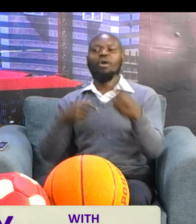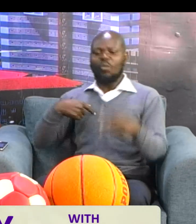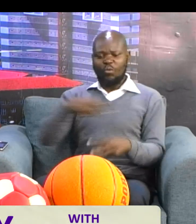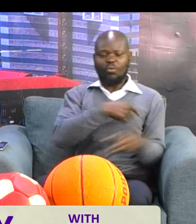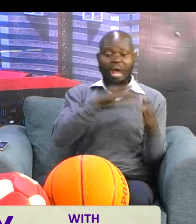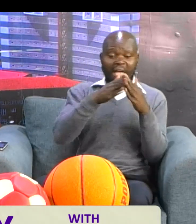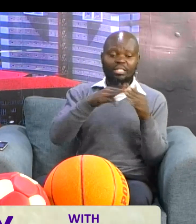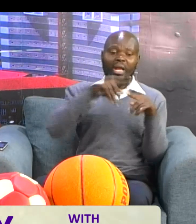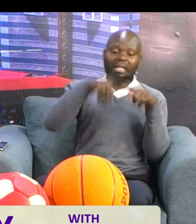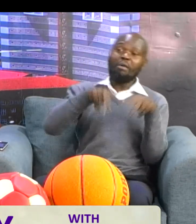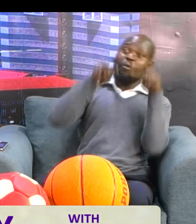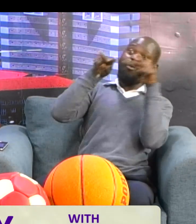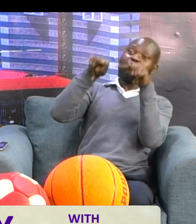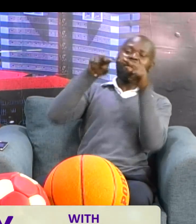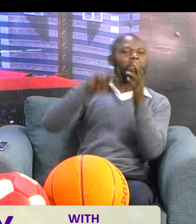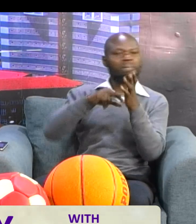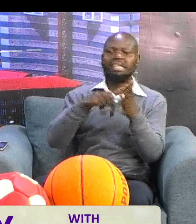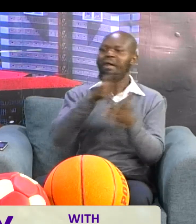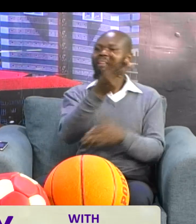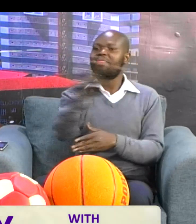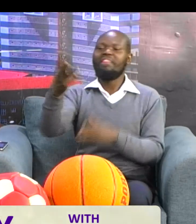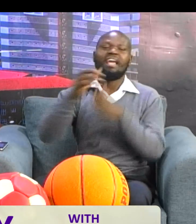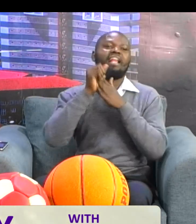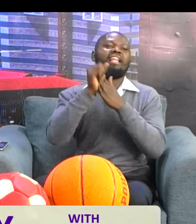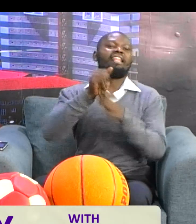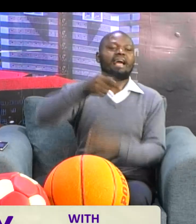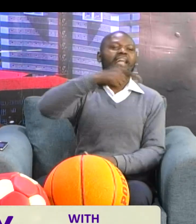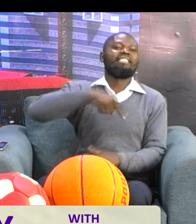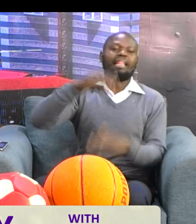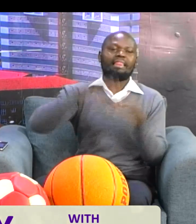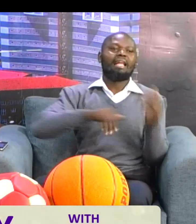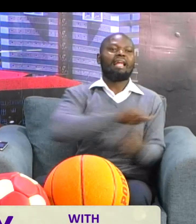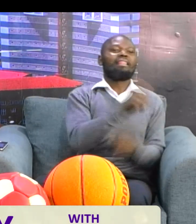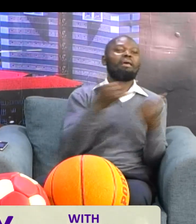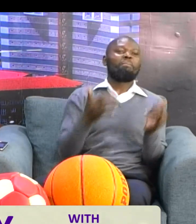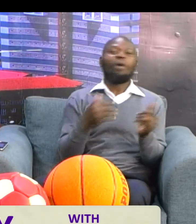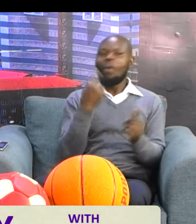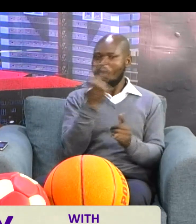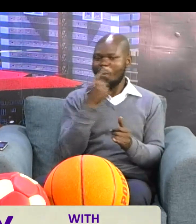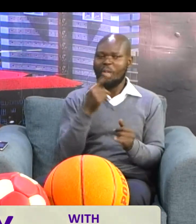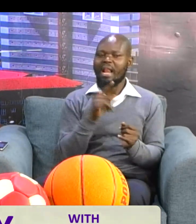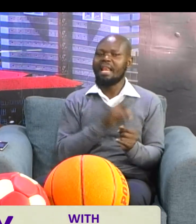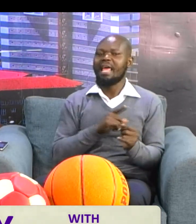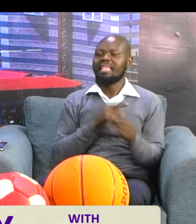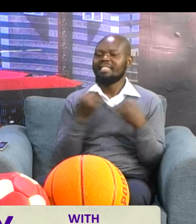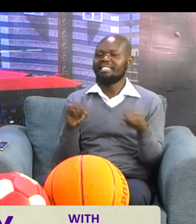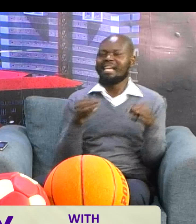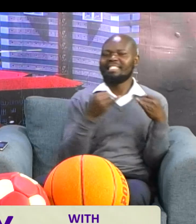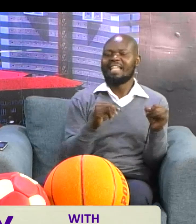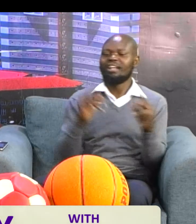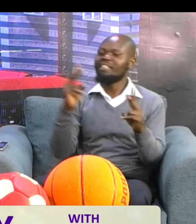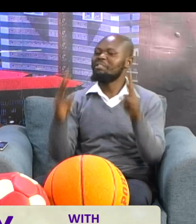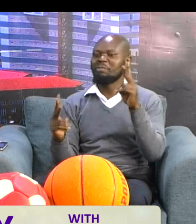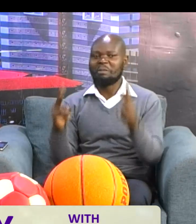Yeah, they have injuries. Trossard right now is sitting on the bench watching, and I believe right now the only good